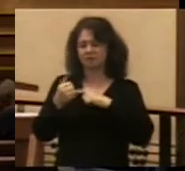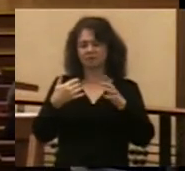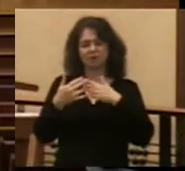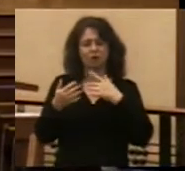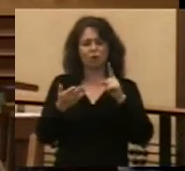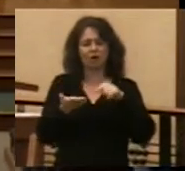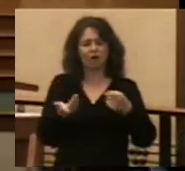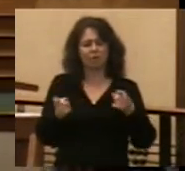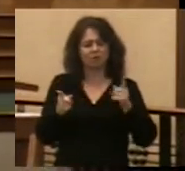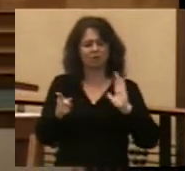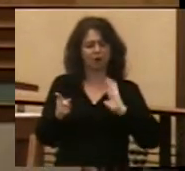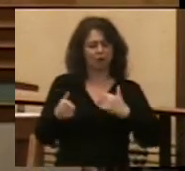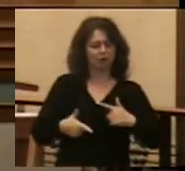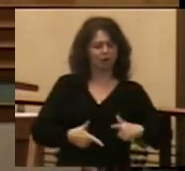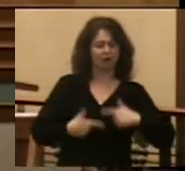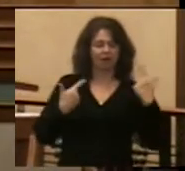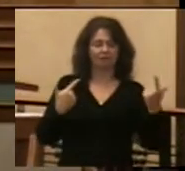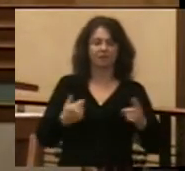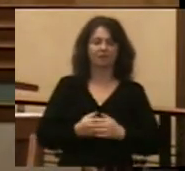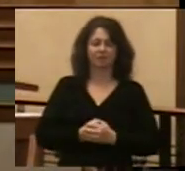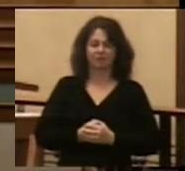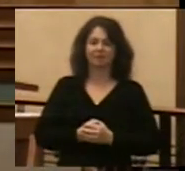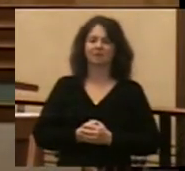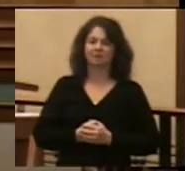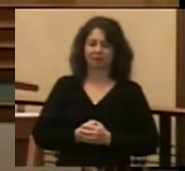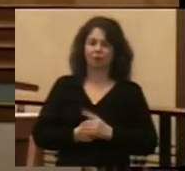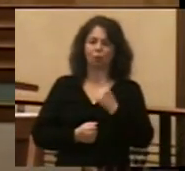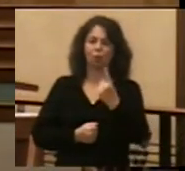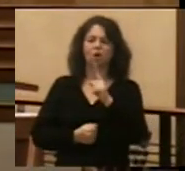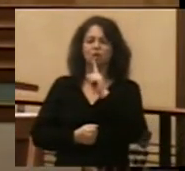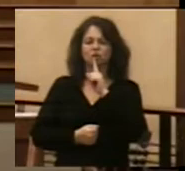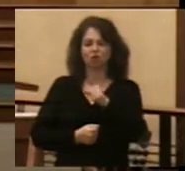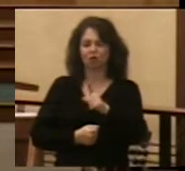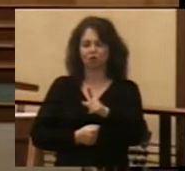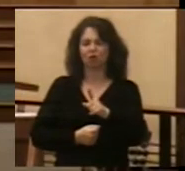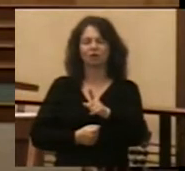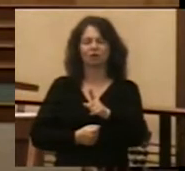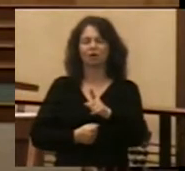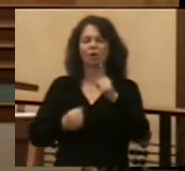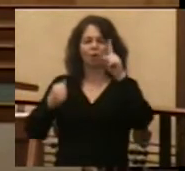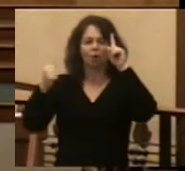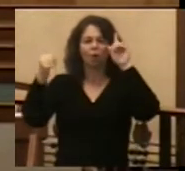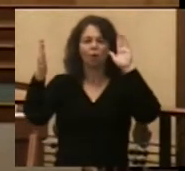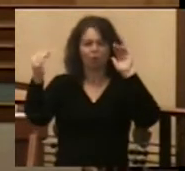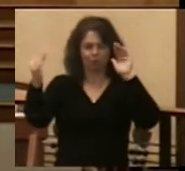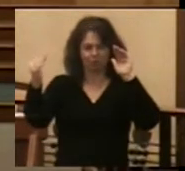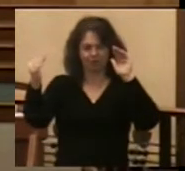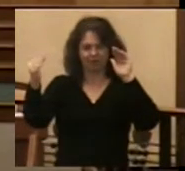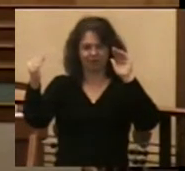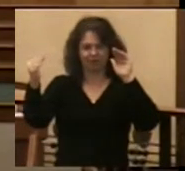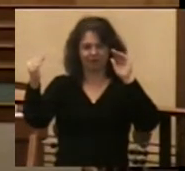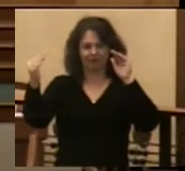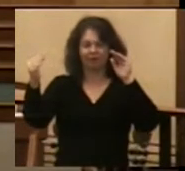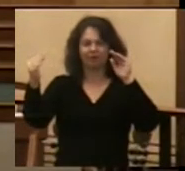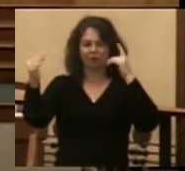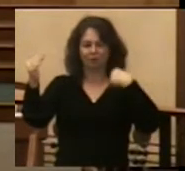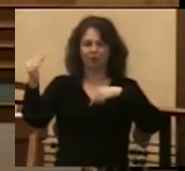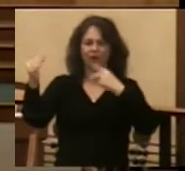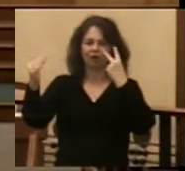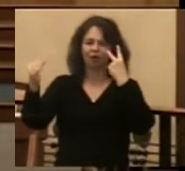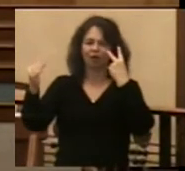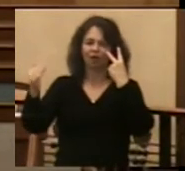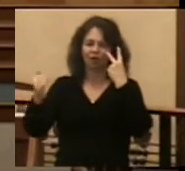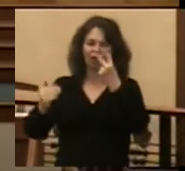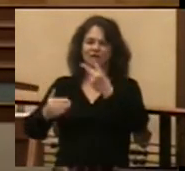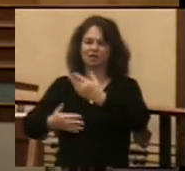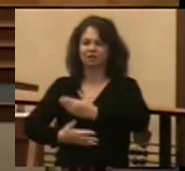life. This is our one sure and certain hope. And we look to the babe